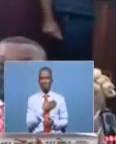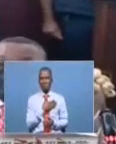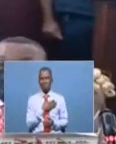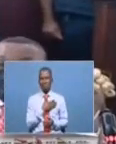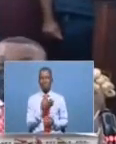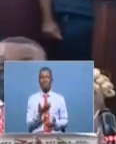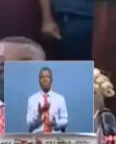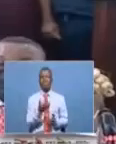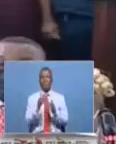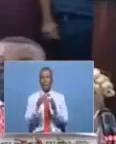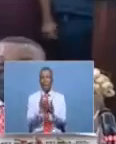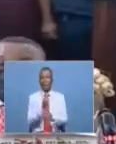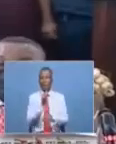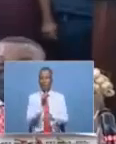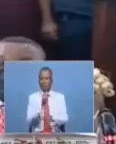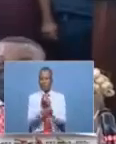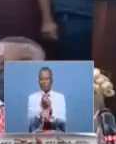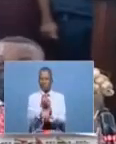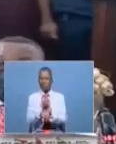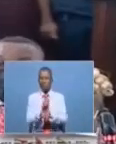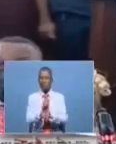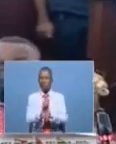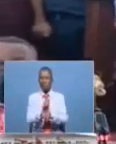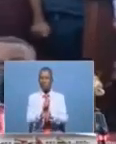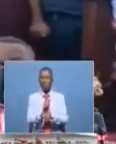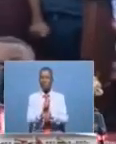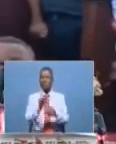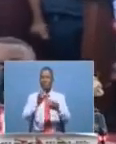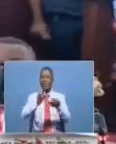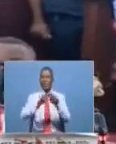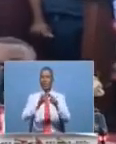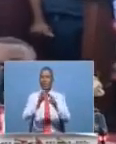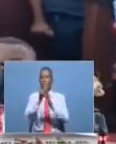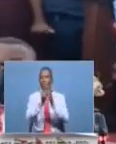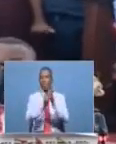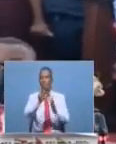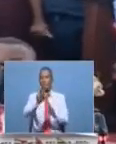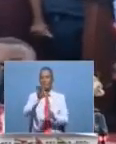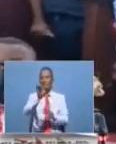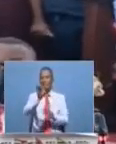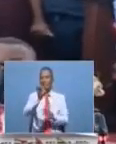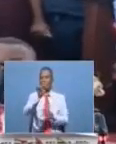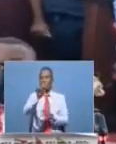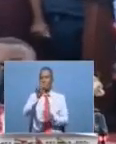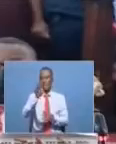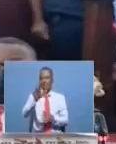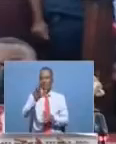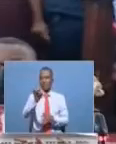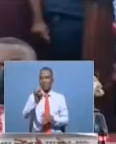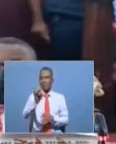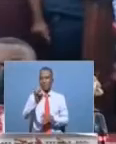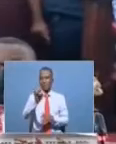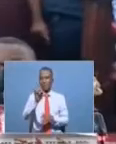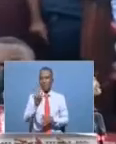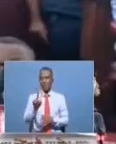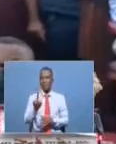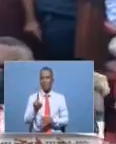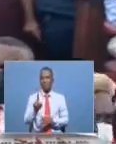operation of Order 38.3E1 cannot just be a matter of implication.